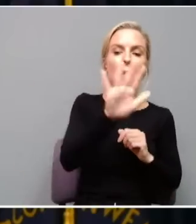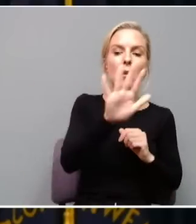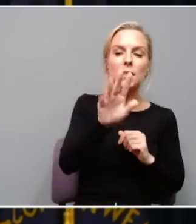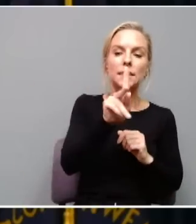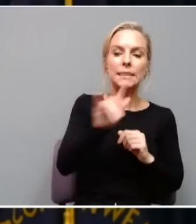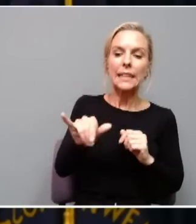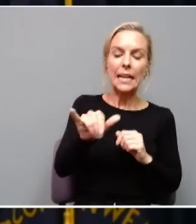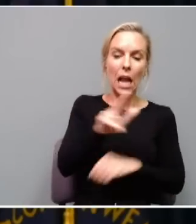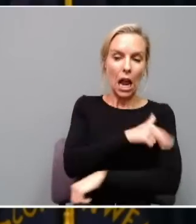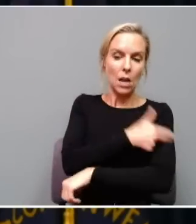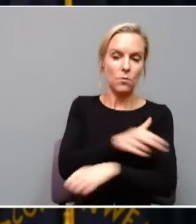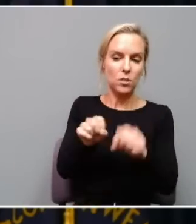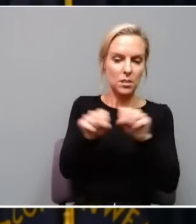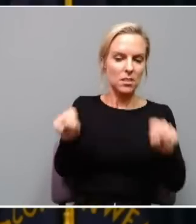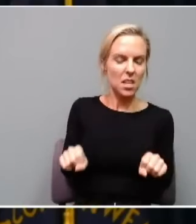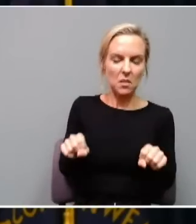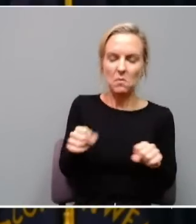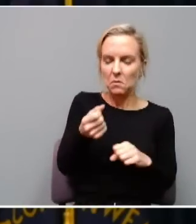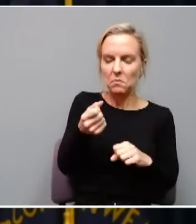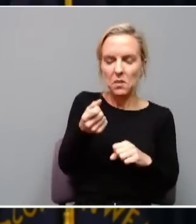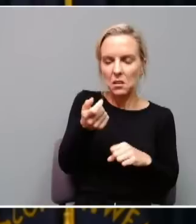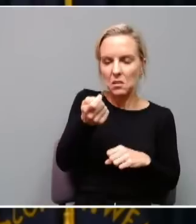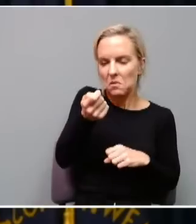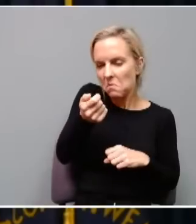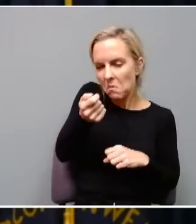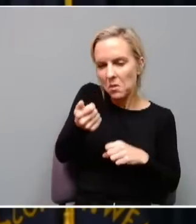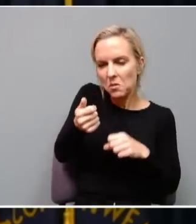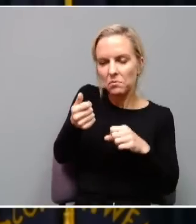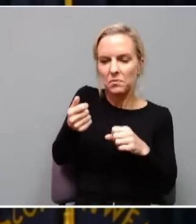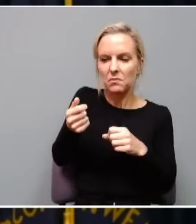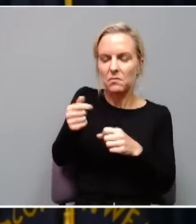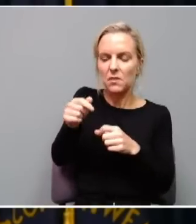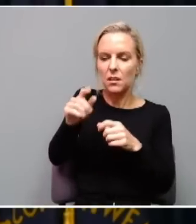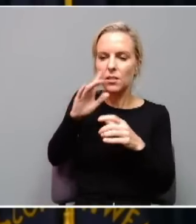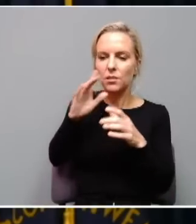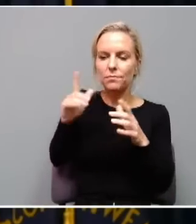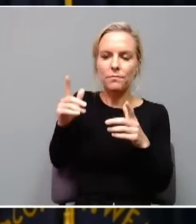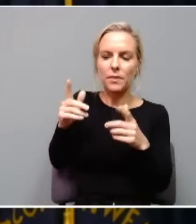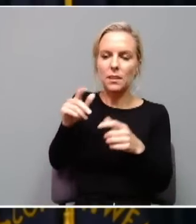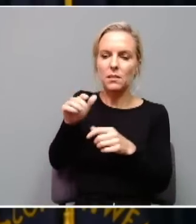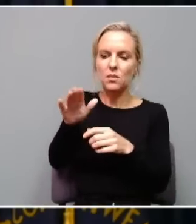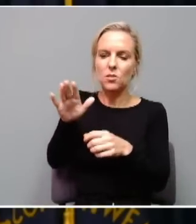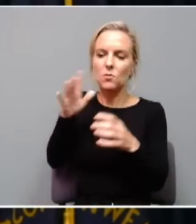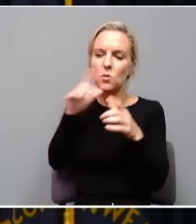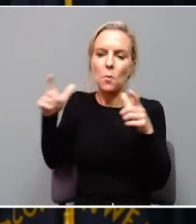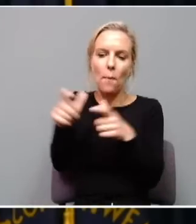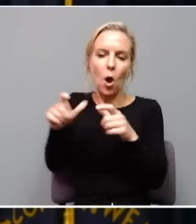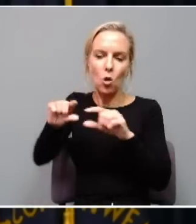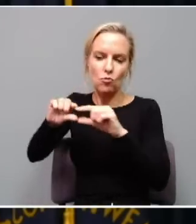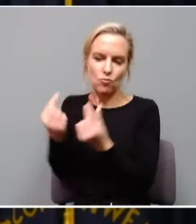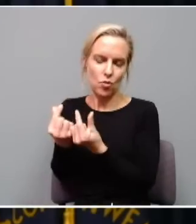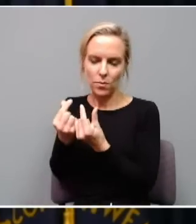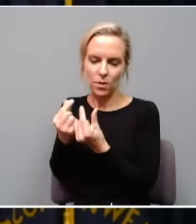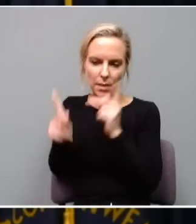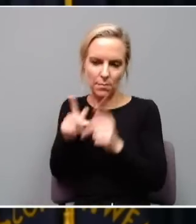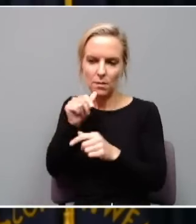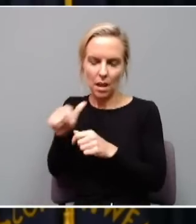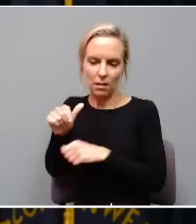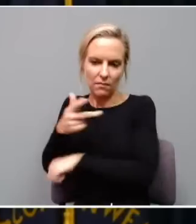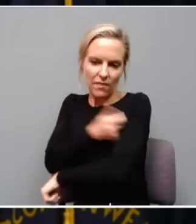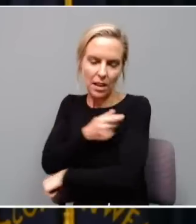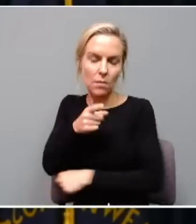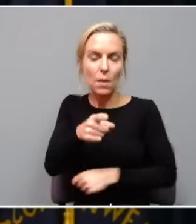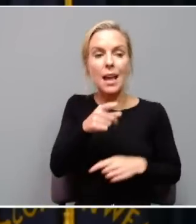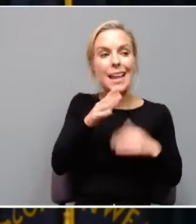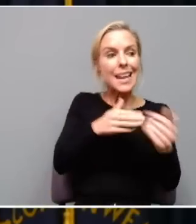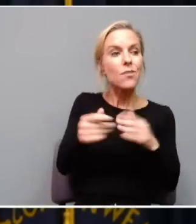a very small group that in fact, even our hardest hit hospital was able to replace the folks that